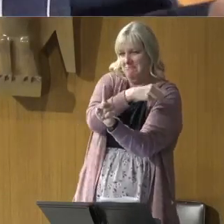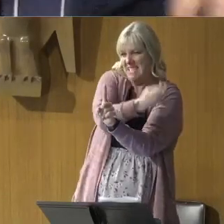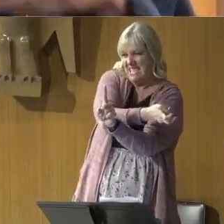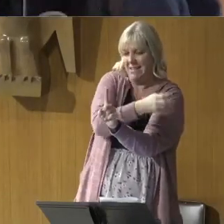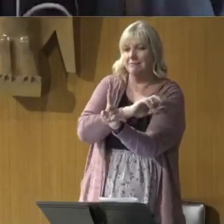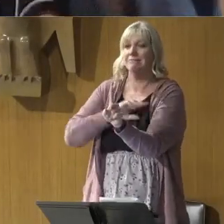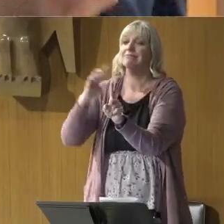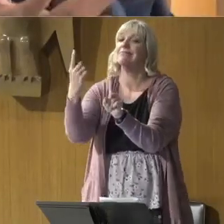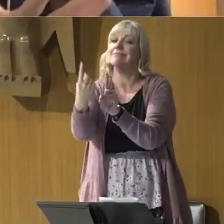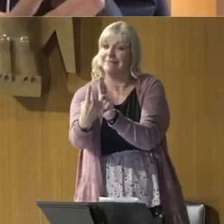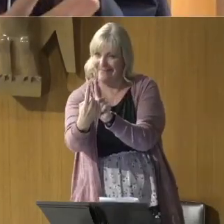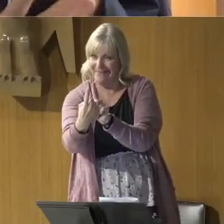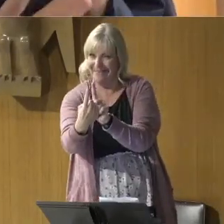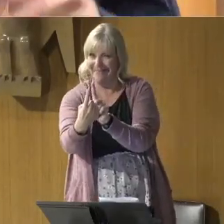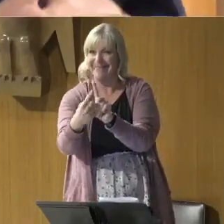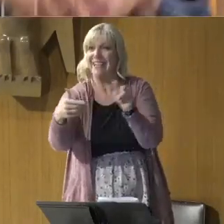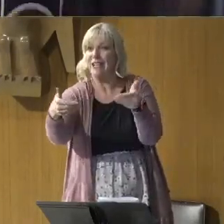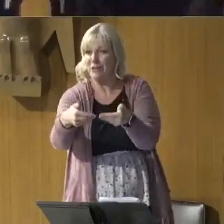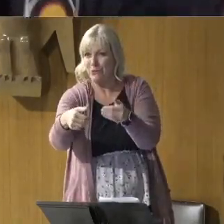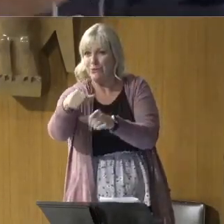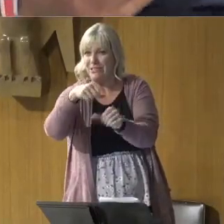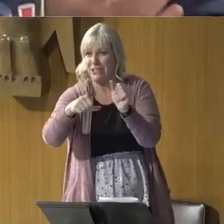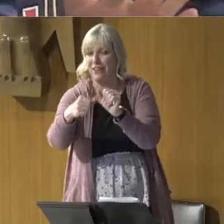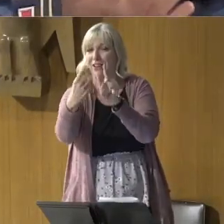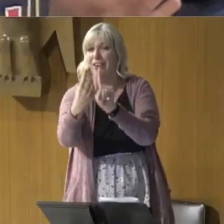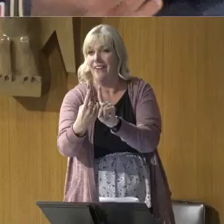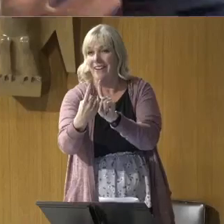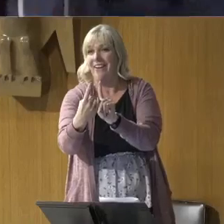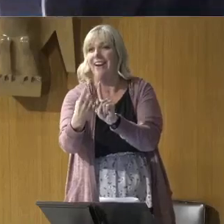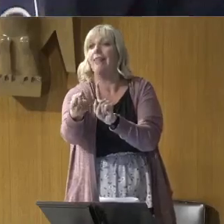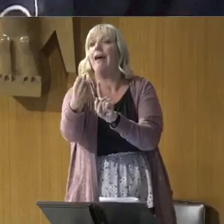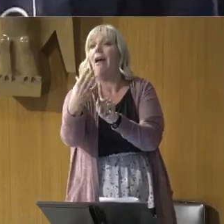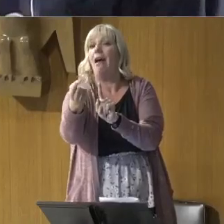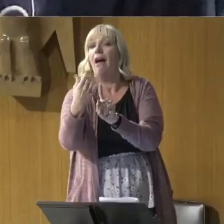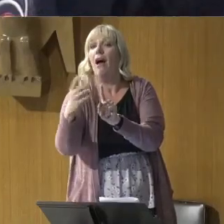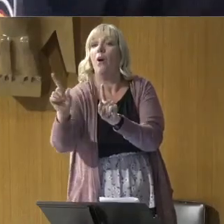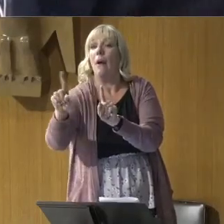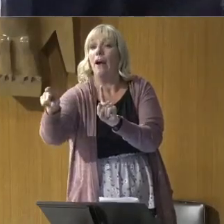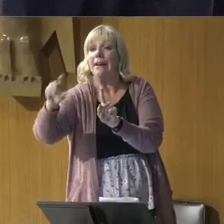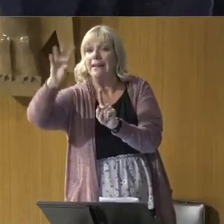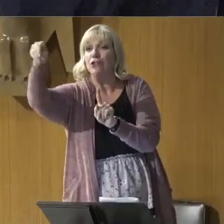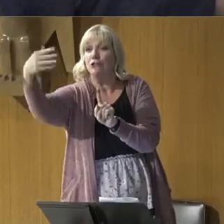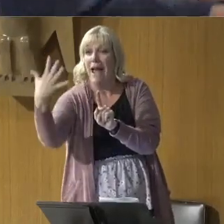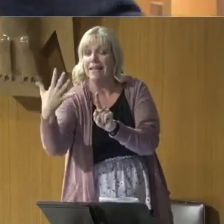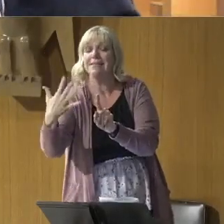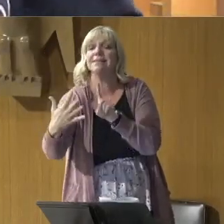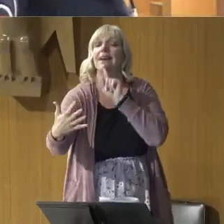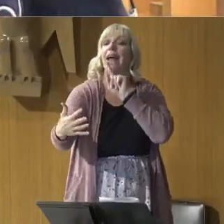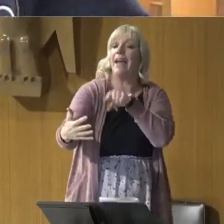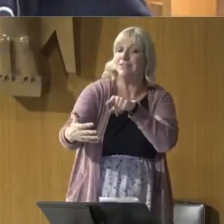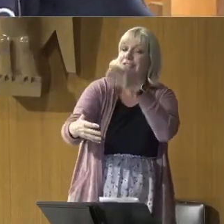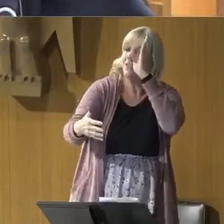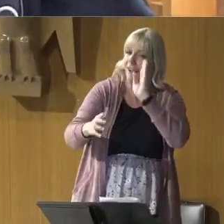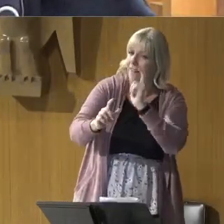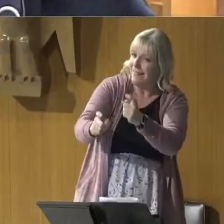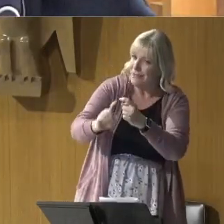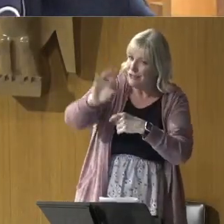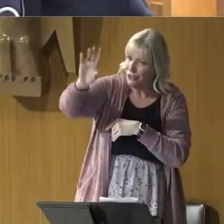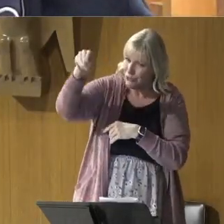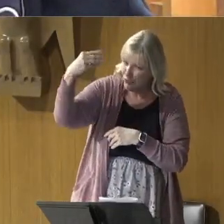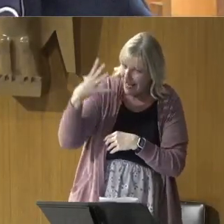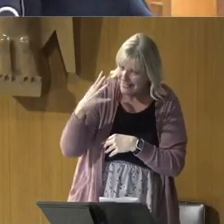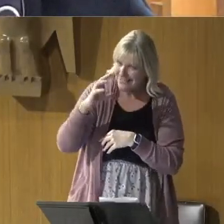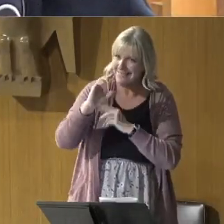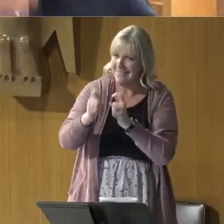person is going to turn around introduce yourself to the third person the third person is going to share where they need grace and the second person will respond God gives you grace upon